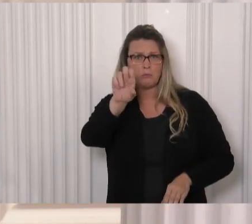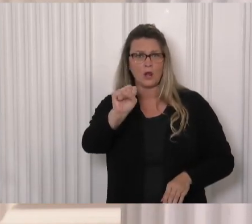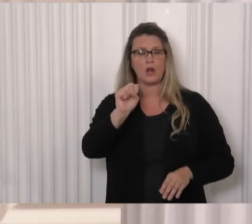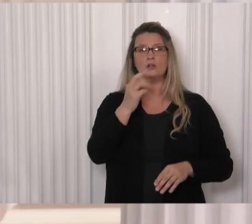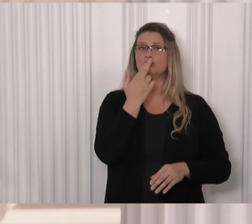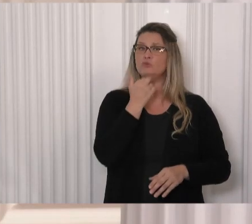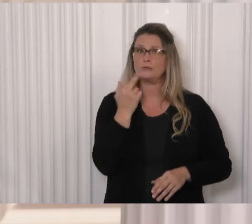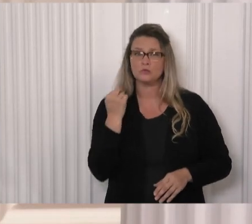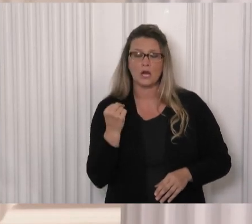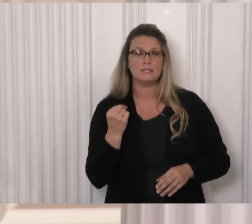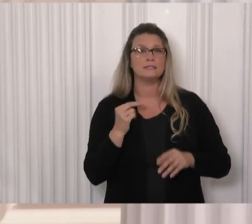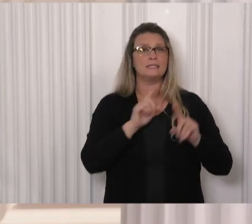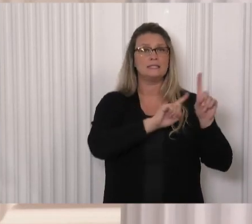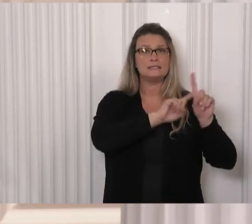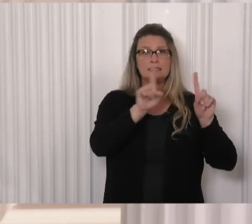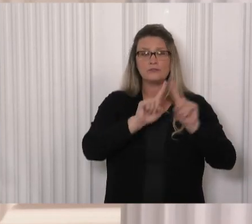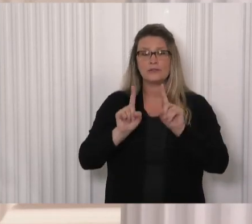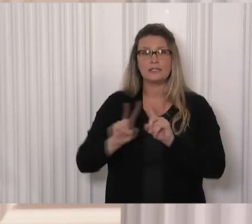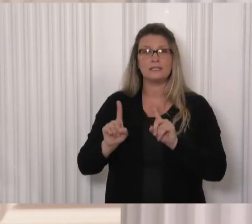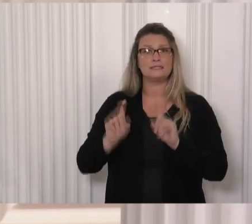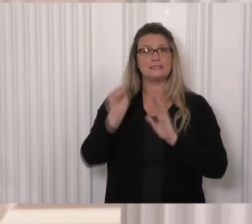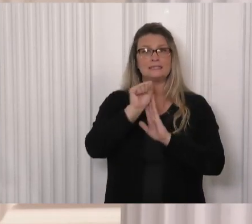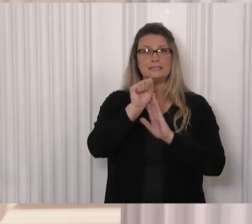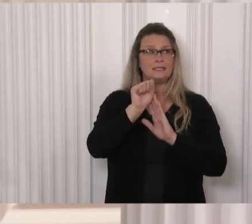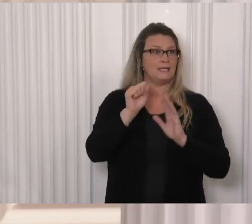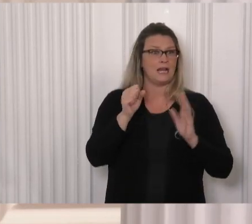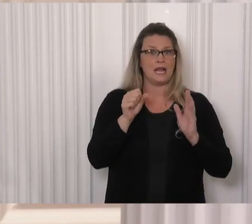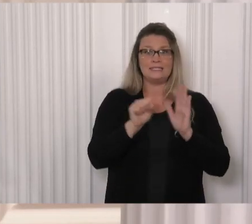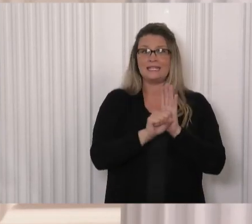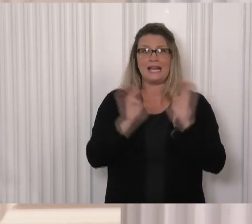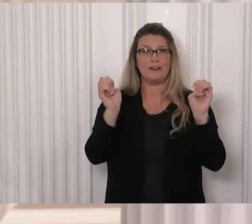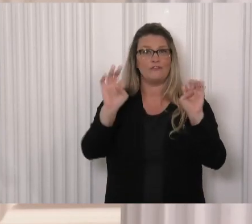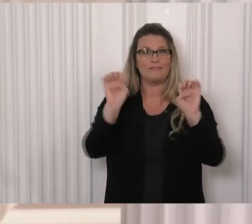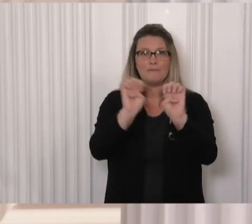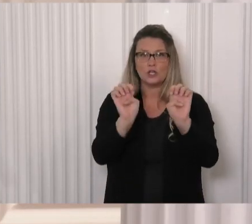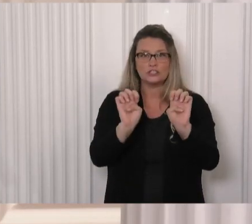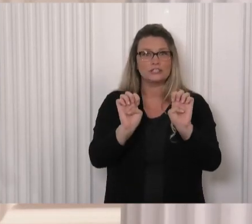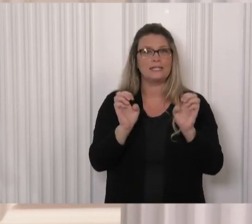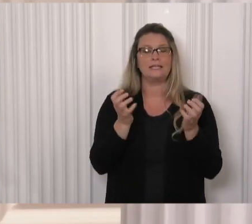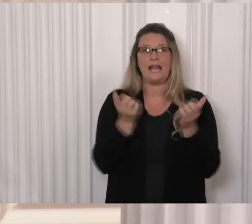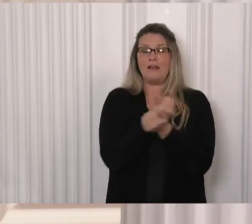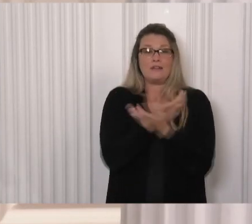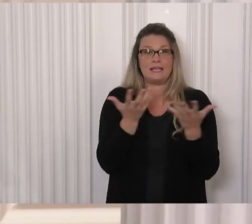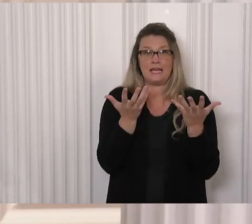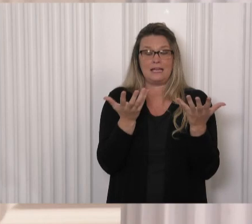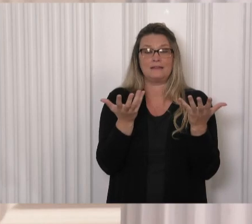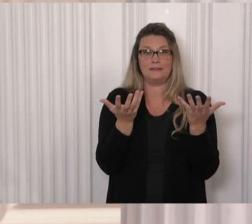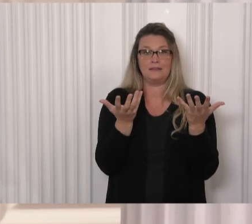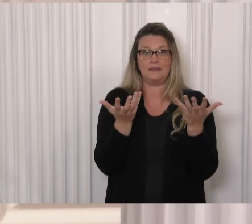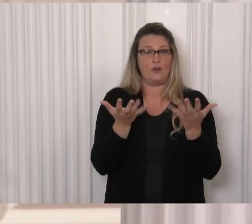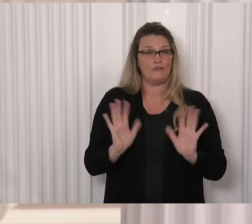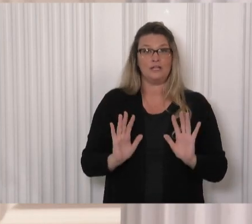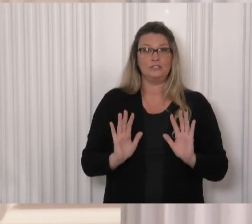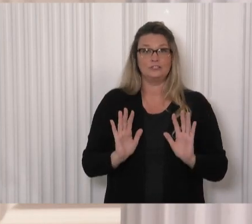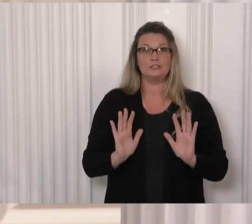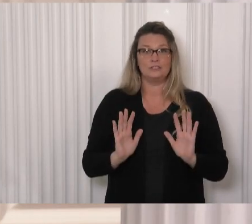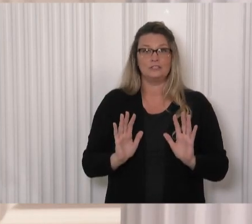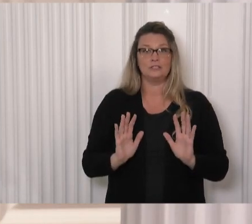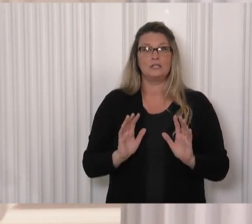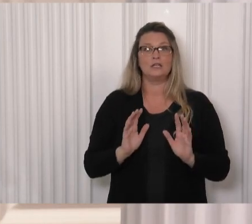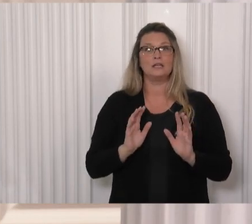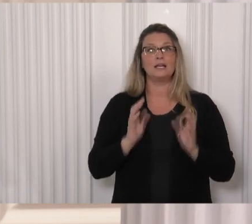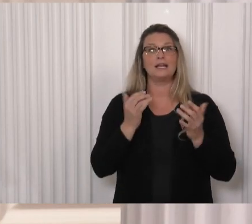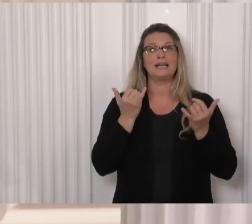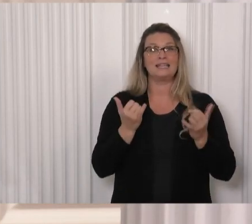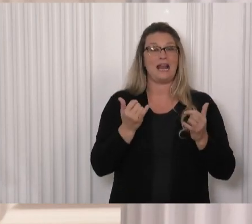and all the different, you know, the state of emergency, all the different things that we've done. Now, I'd like to give you a